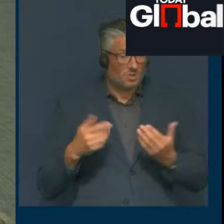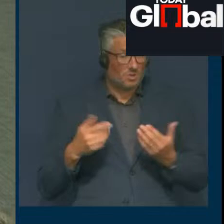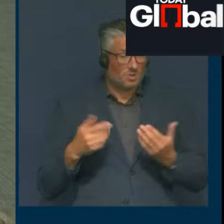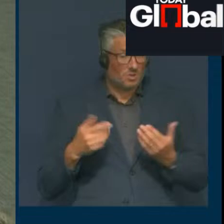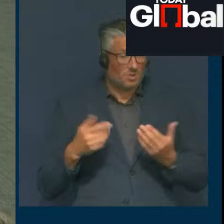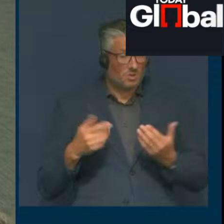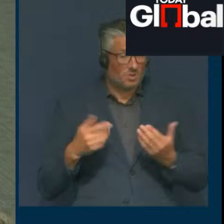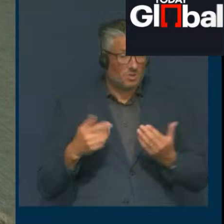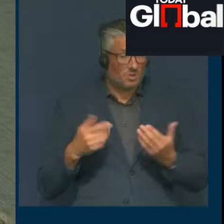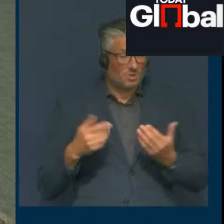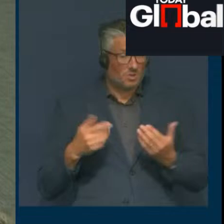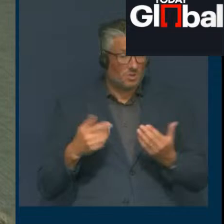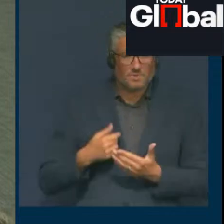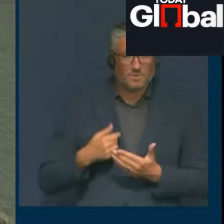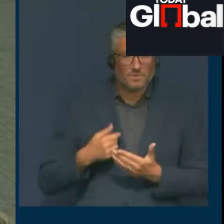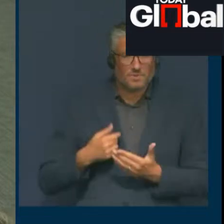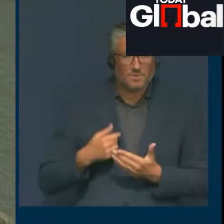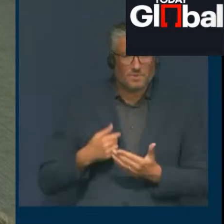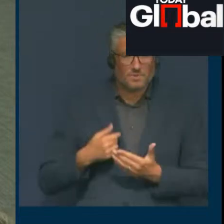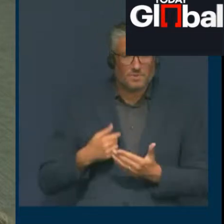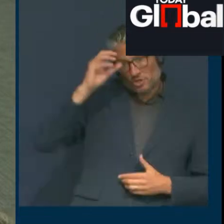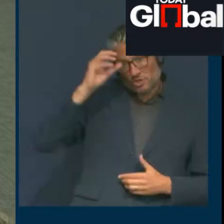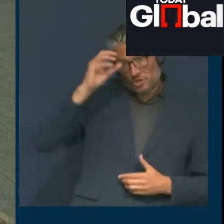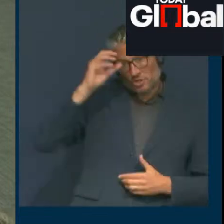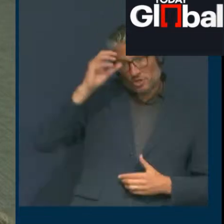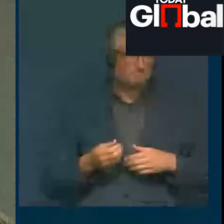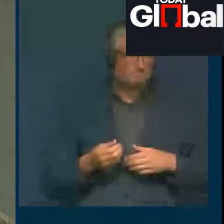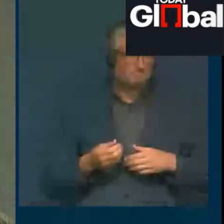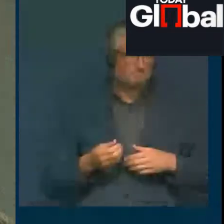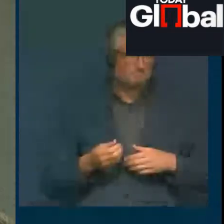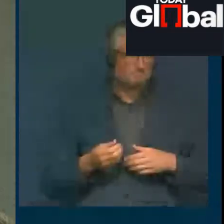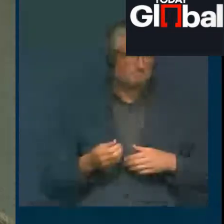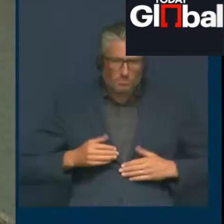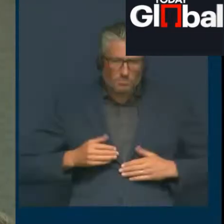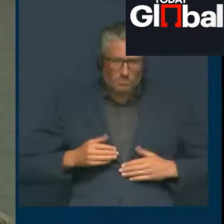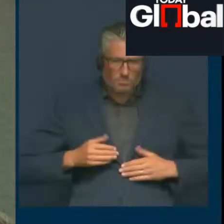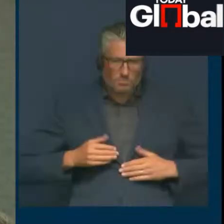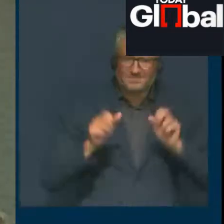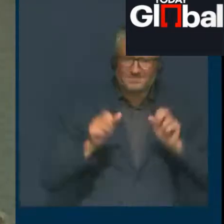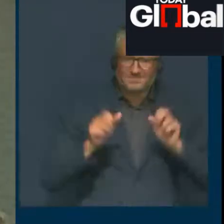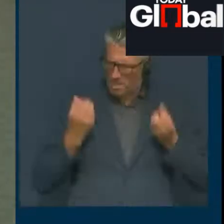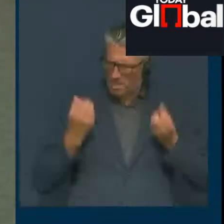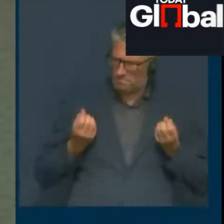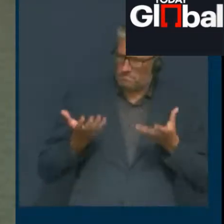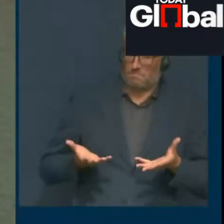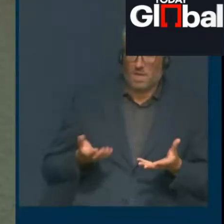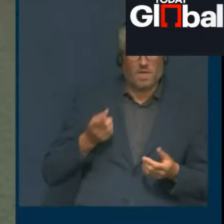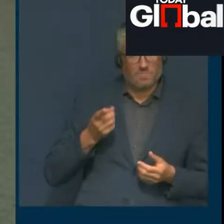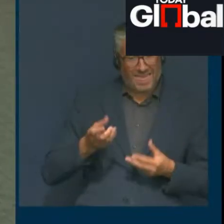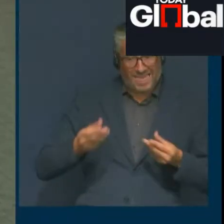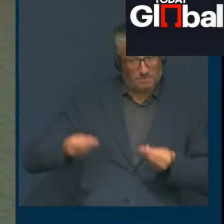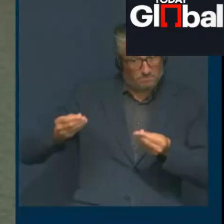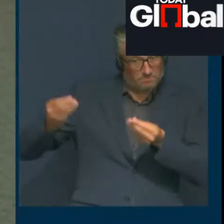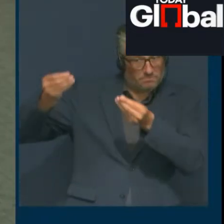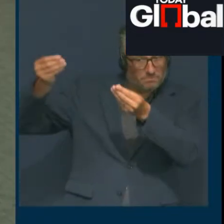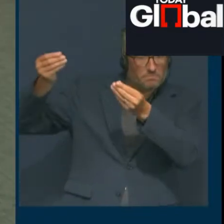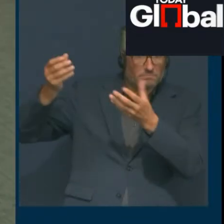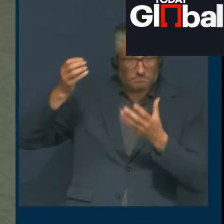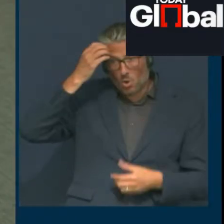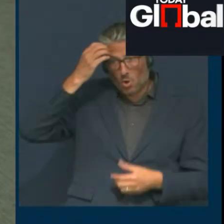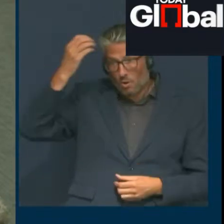regarding human rights issues that have been subsequently referred to the competent authorities.